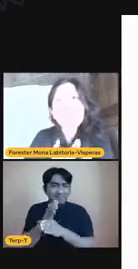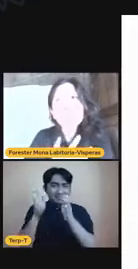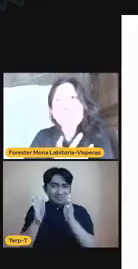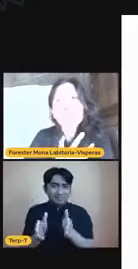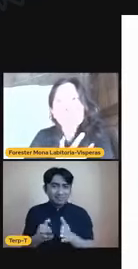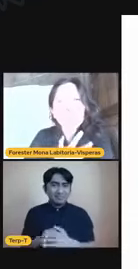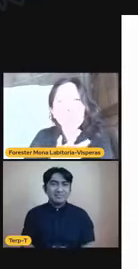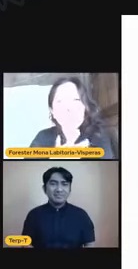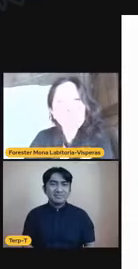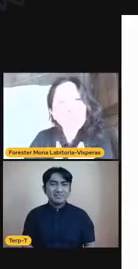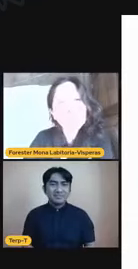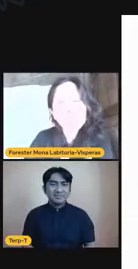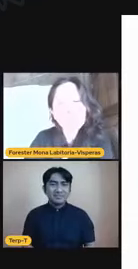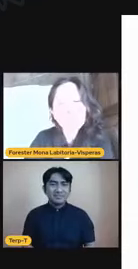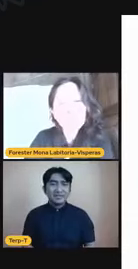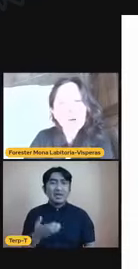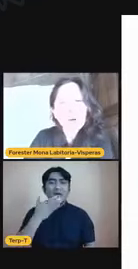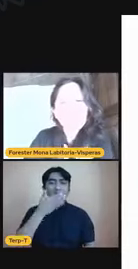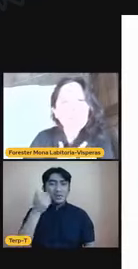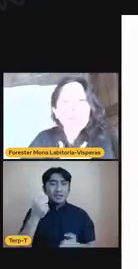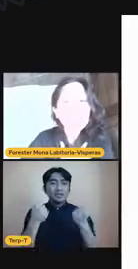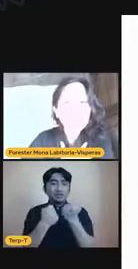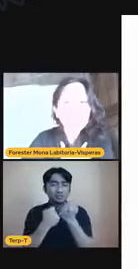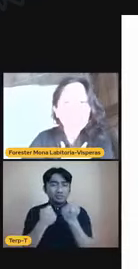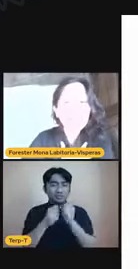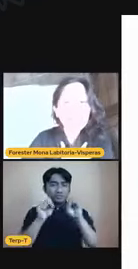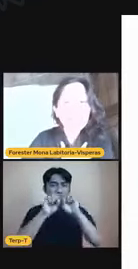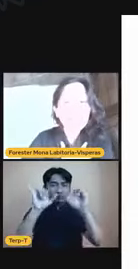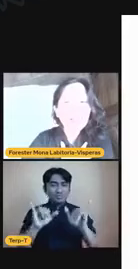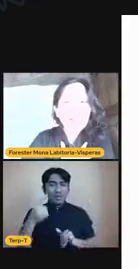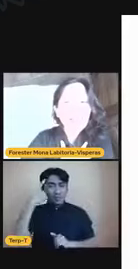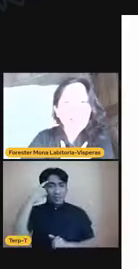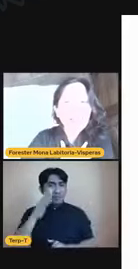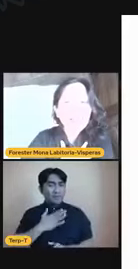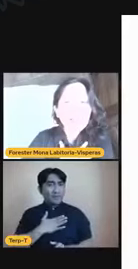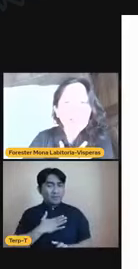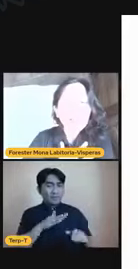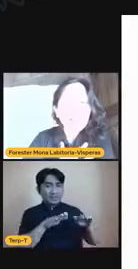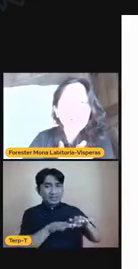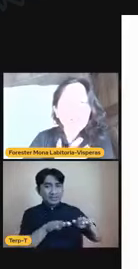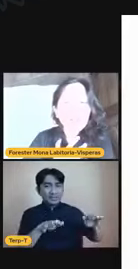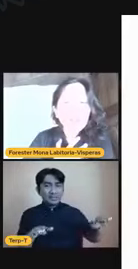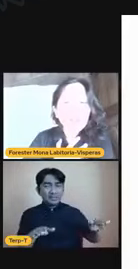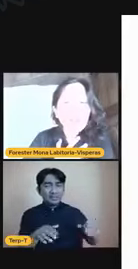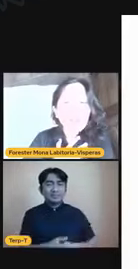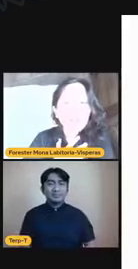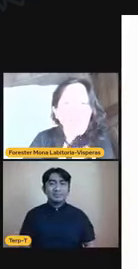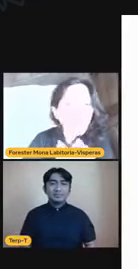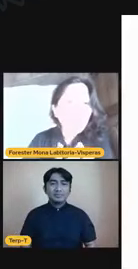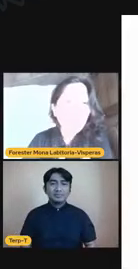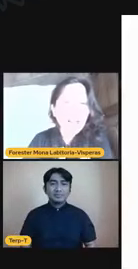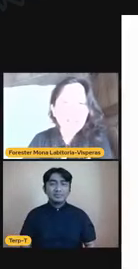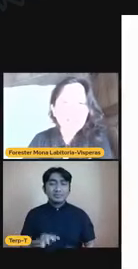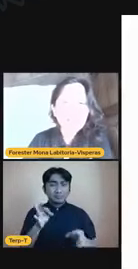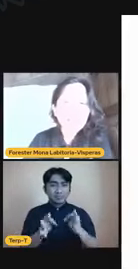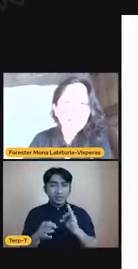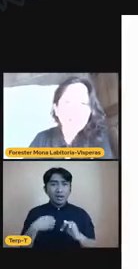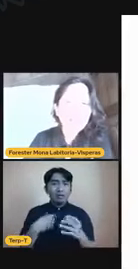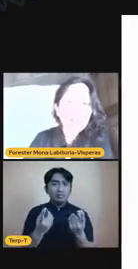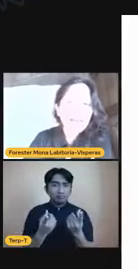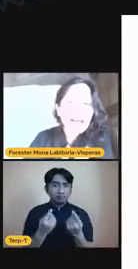best support system for my children. And if I do